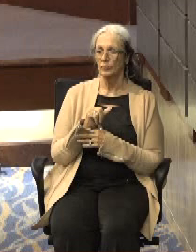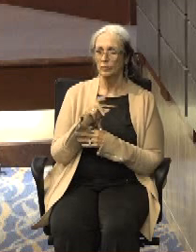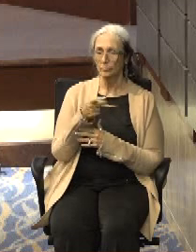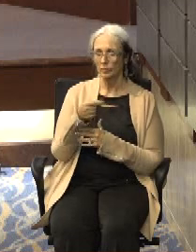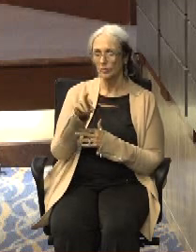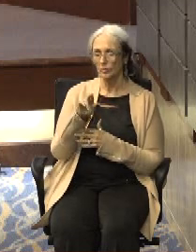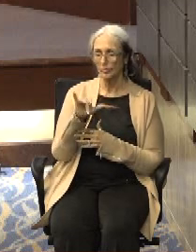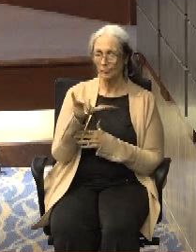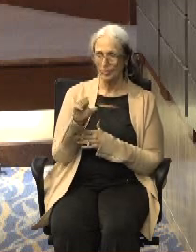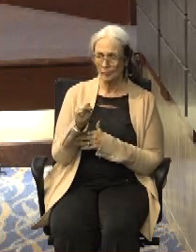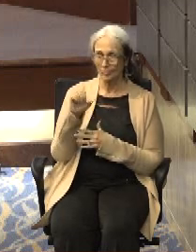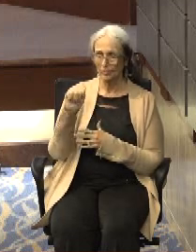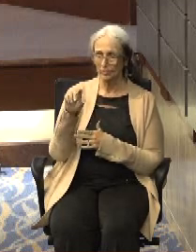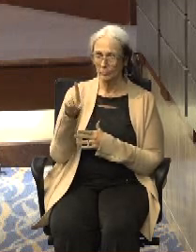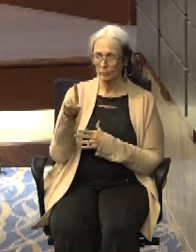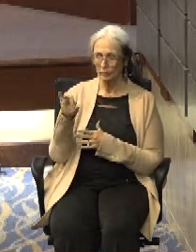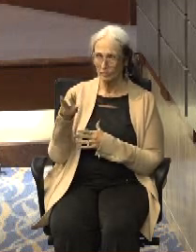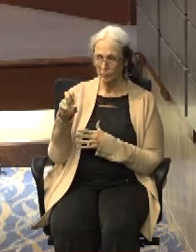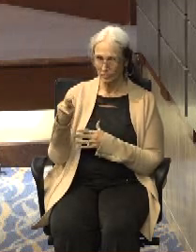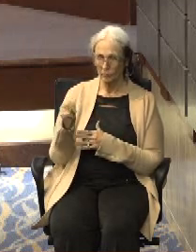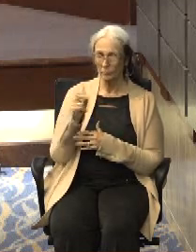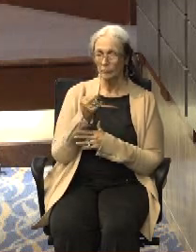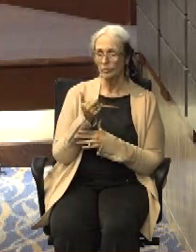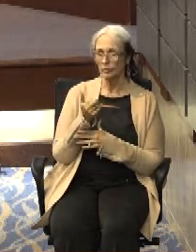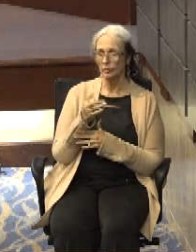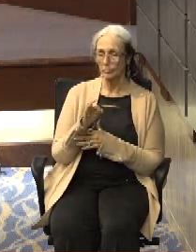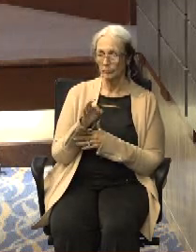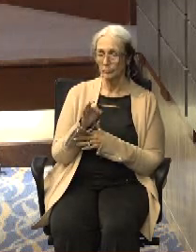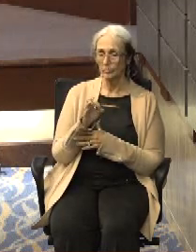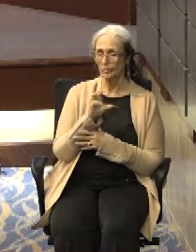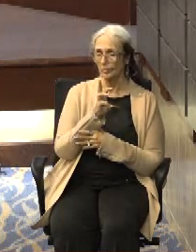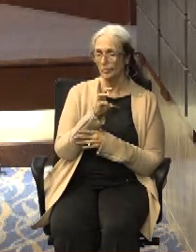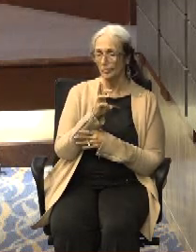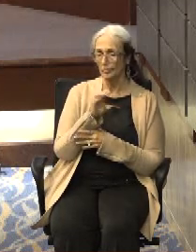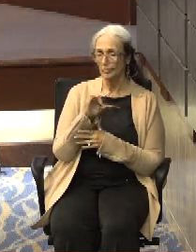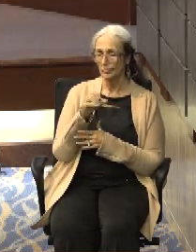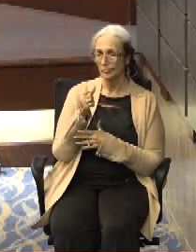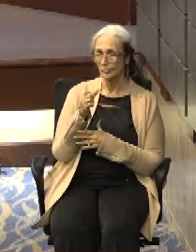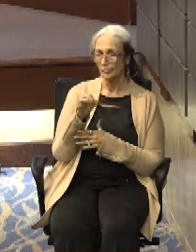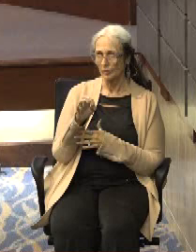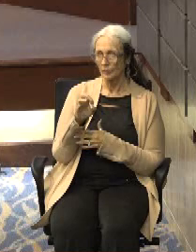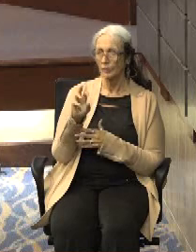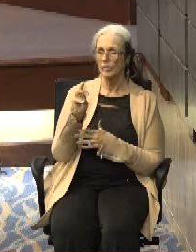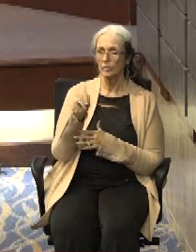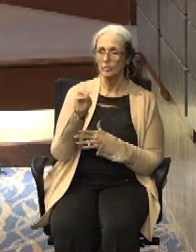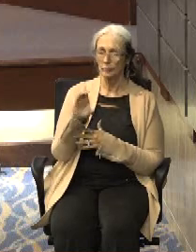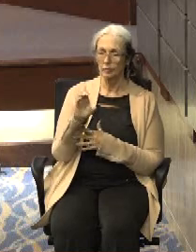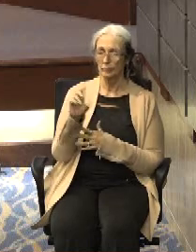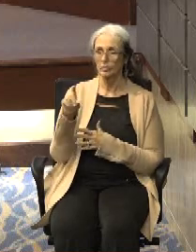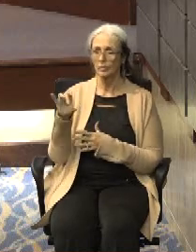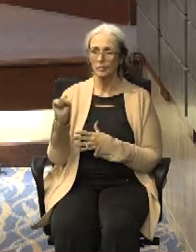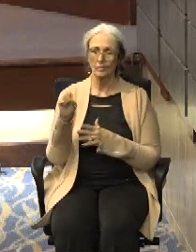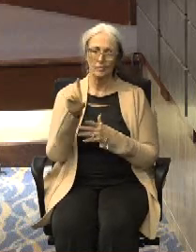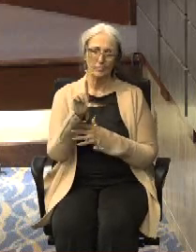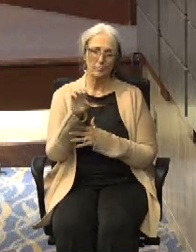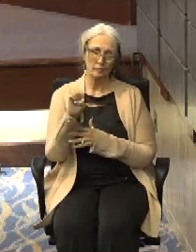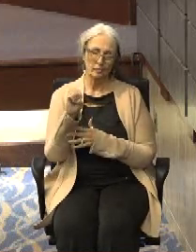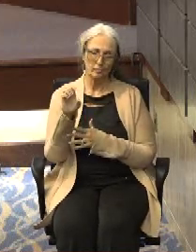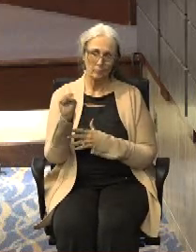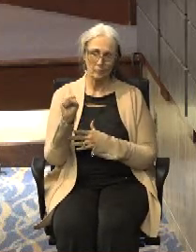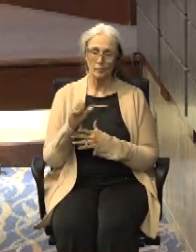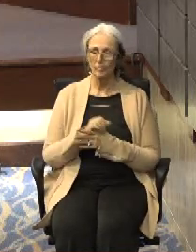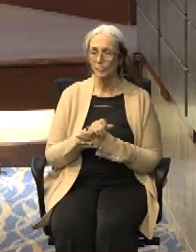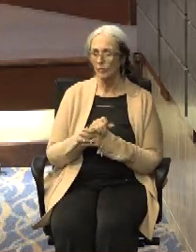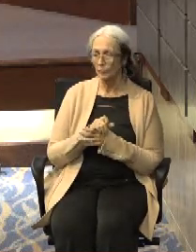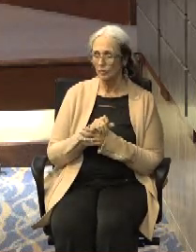plat thereof, as recorded in Volume 919, page 619 of the deed records in McLennan County, Texas, together with a portion of Lot 1, Block